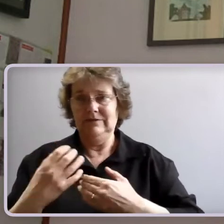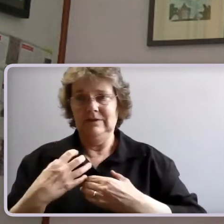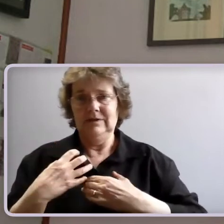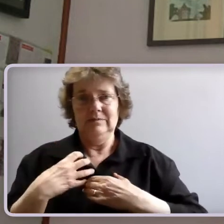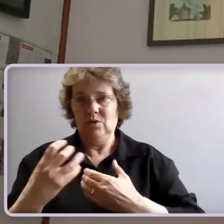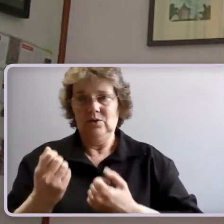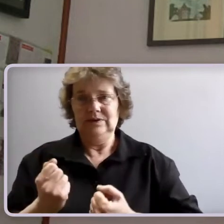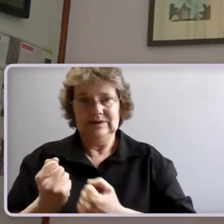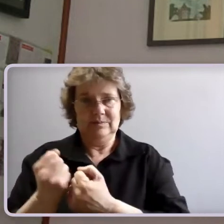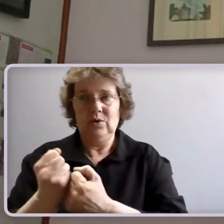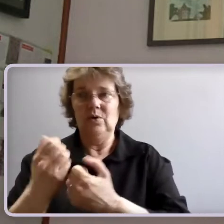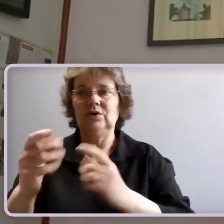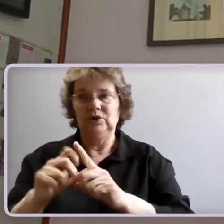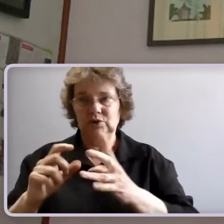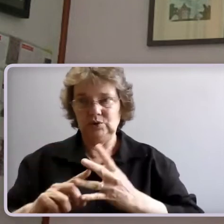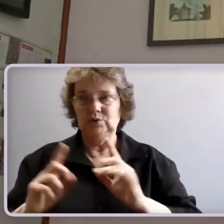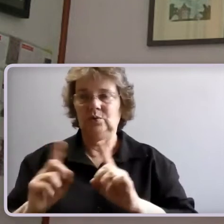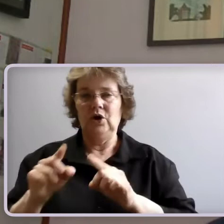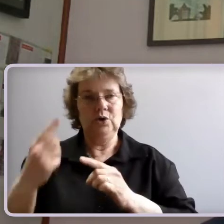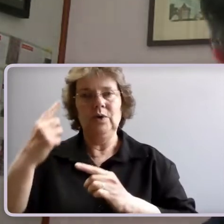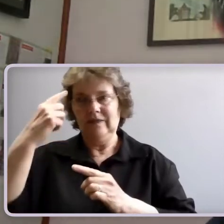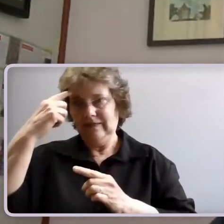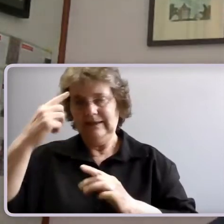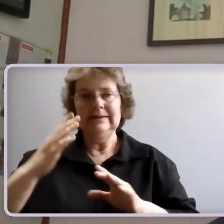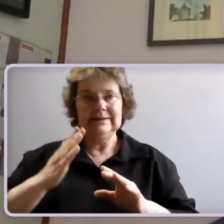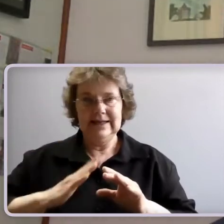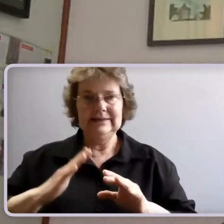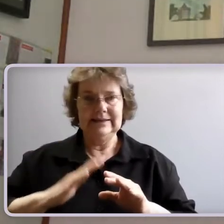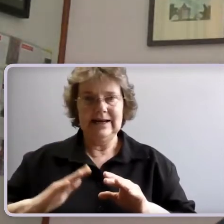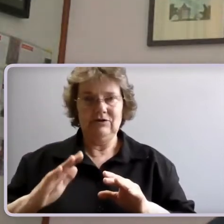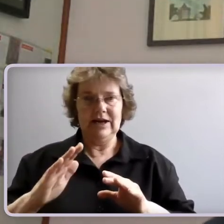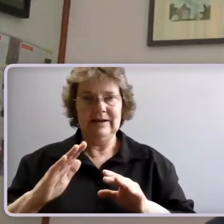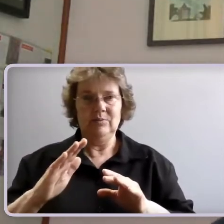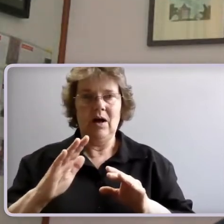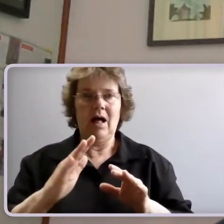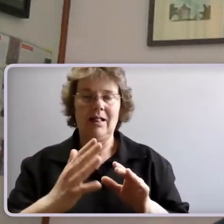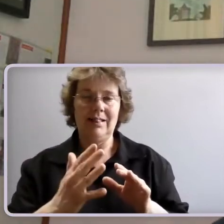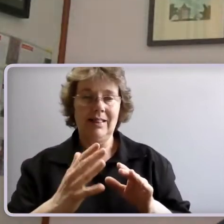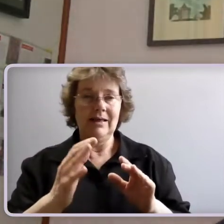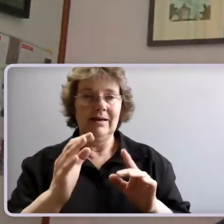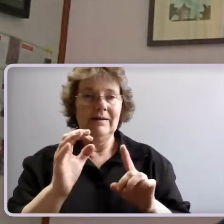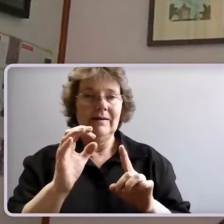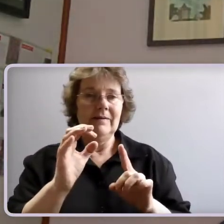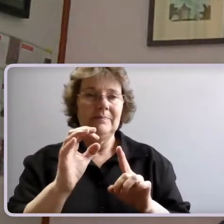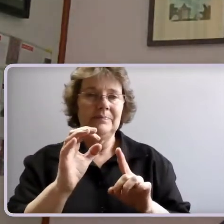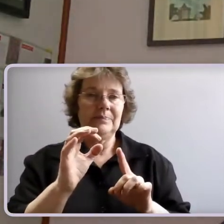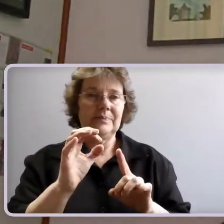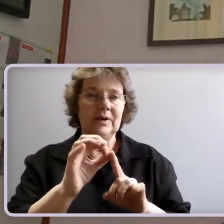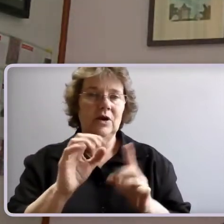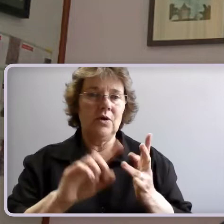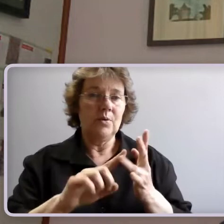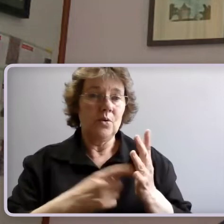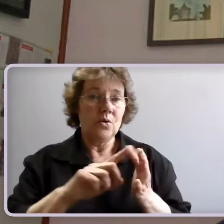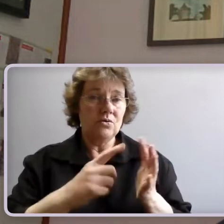necessary, while poorer and often those of colour are left to